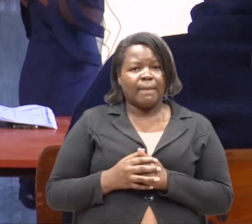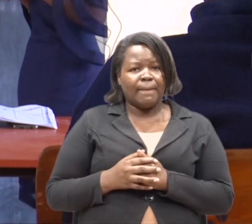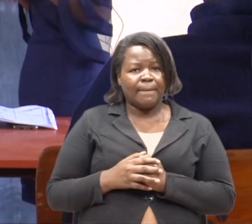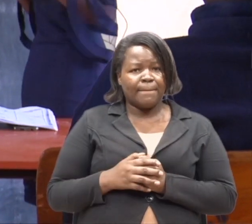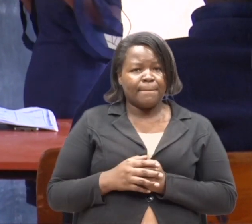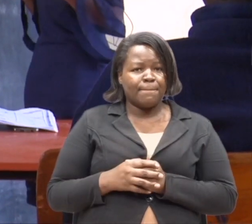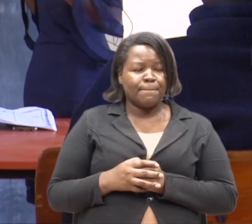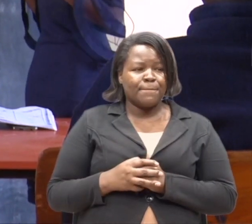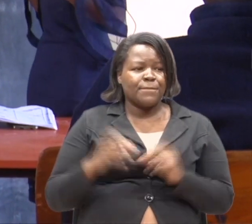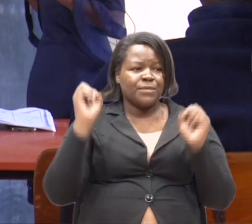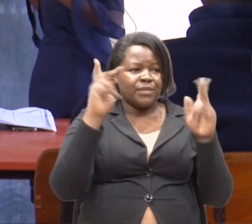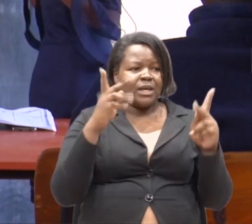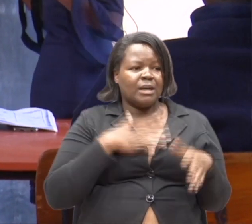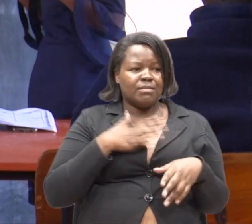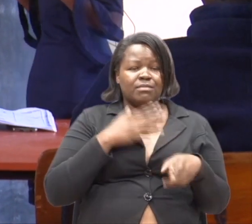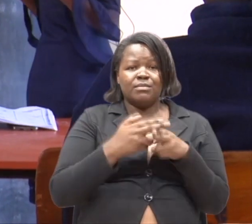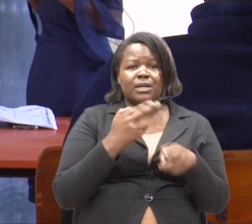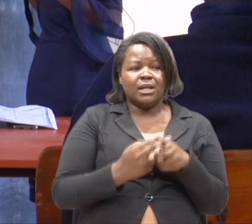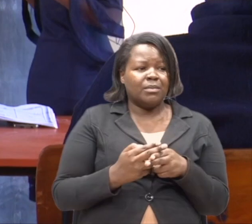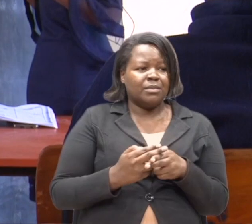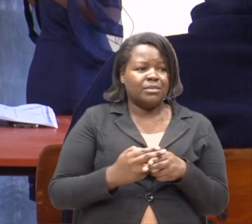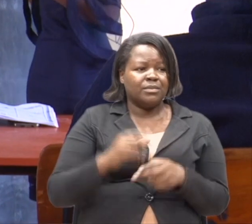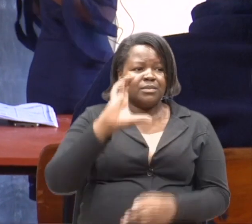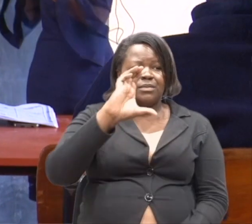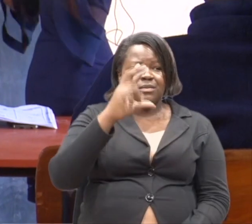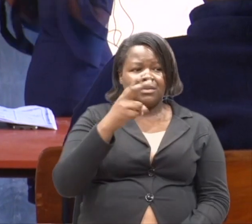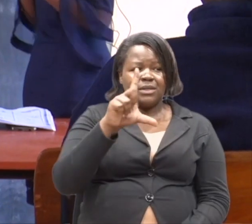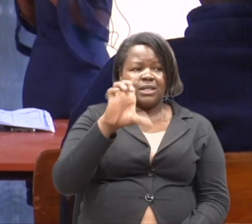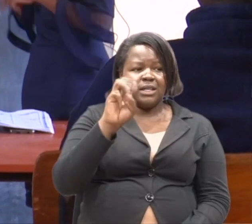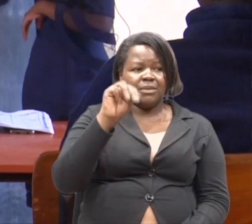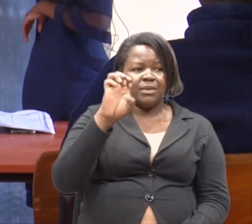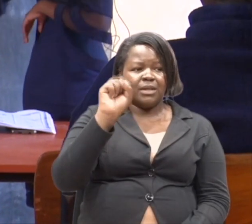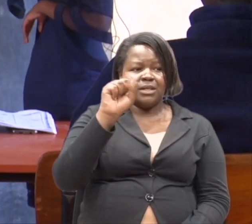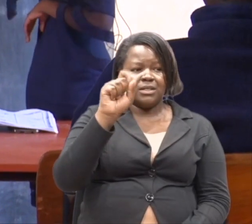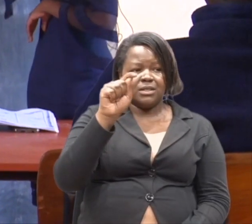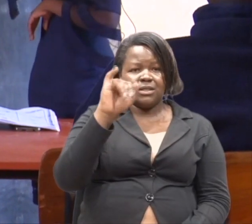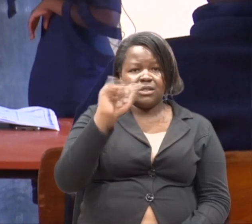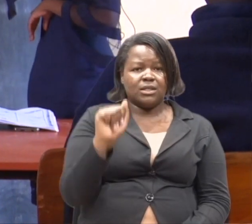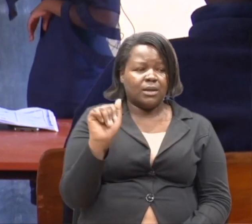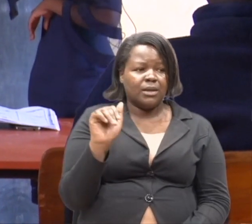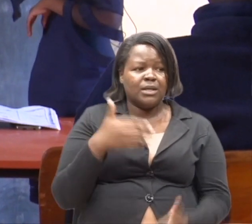Okay. My name is Clemesha Nyaboke Nyabuto. And my sign name is this.